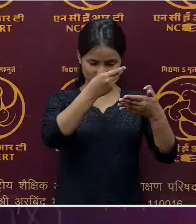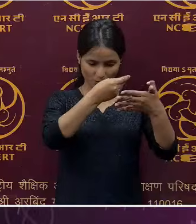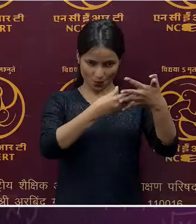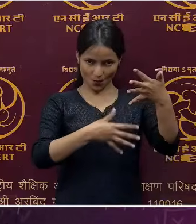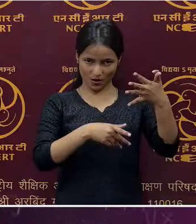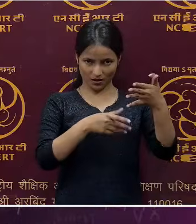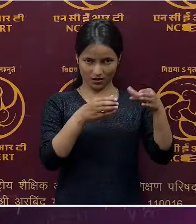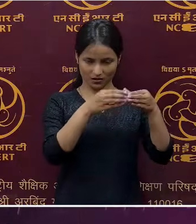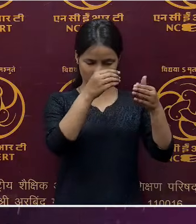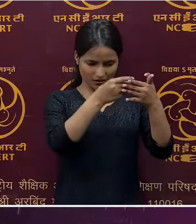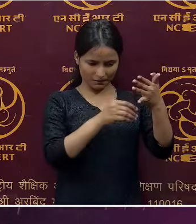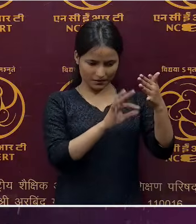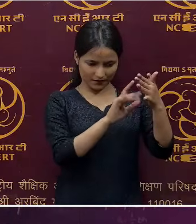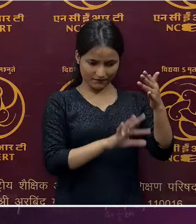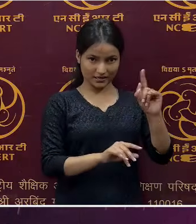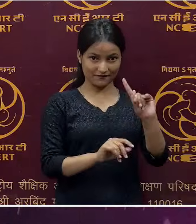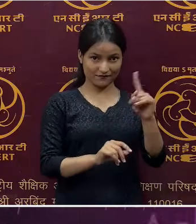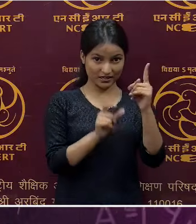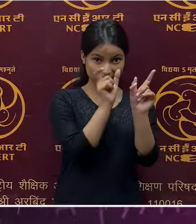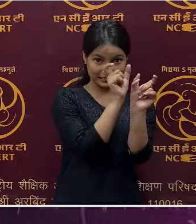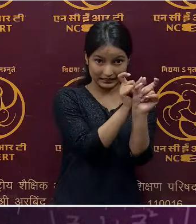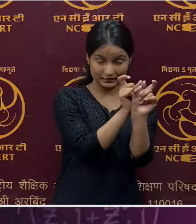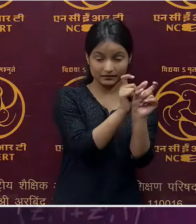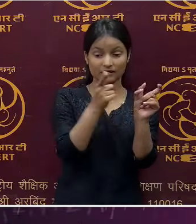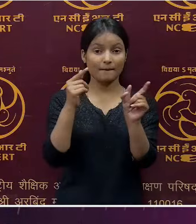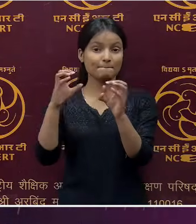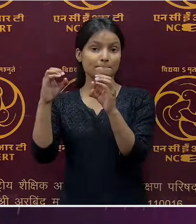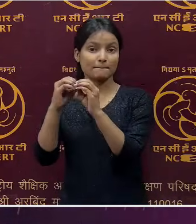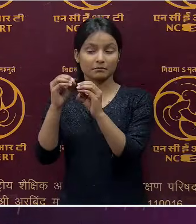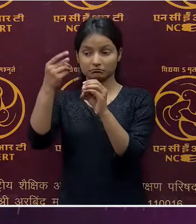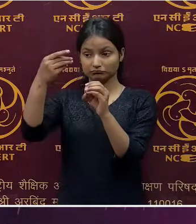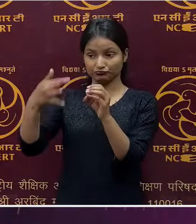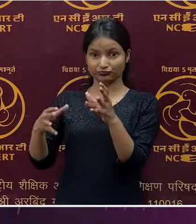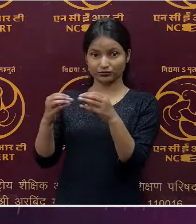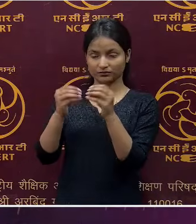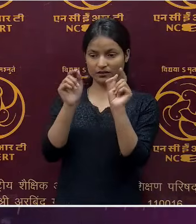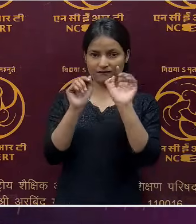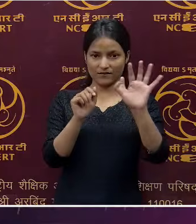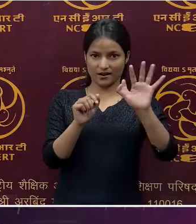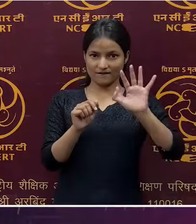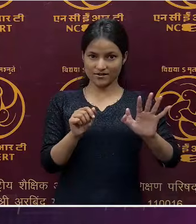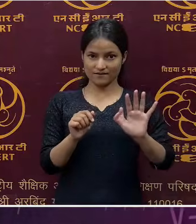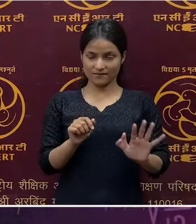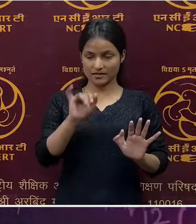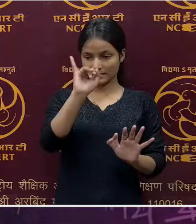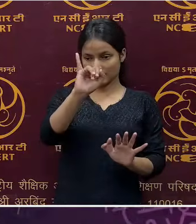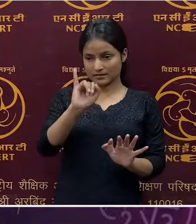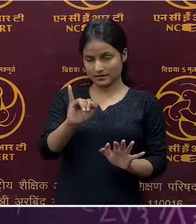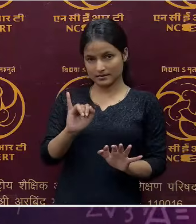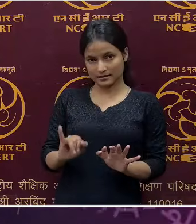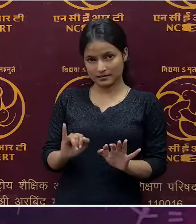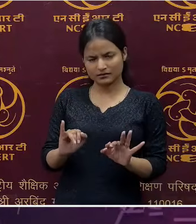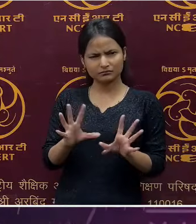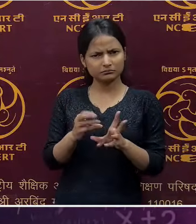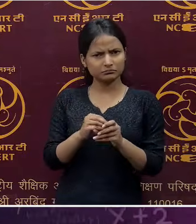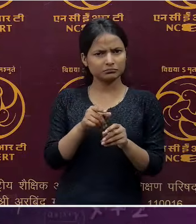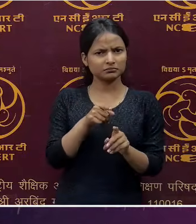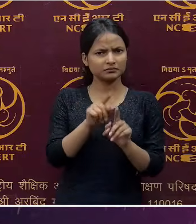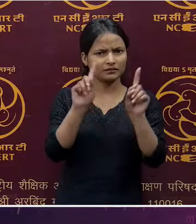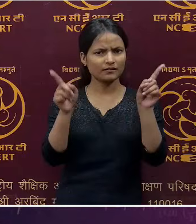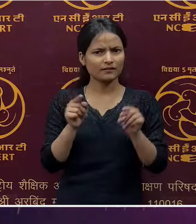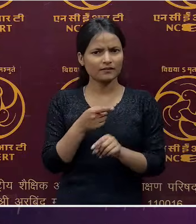the first place? So 5, 5, 5, 5, 6, 6, 6. So A should have 5 and 6 elements, and